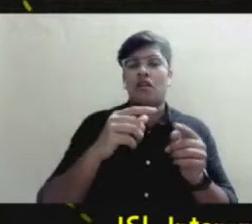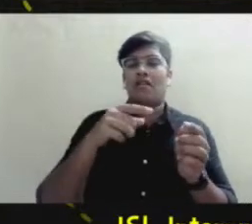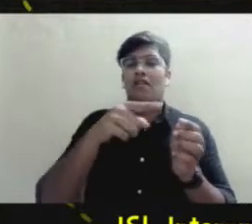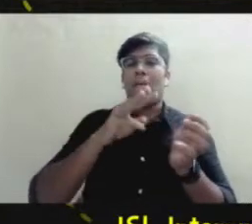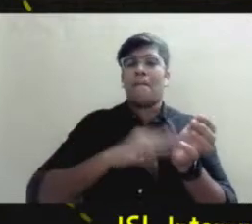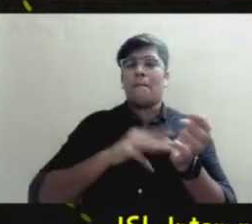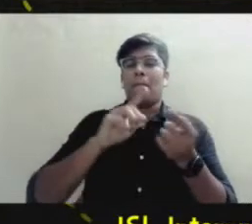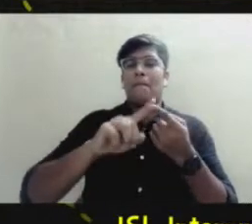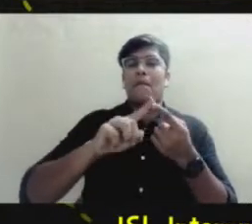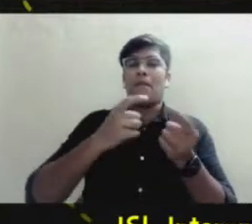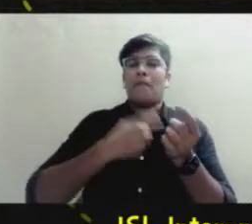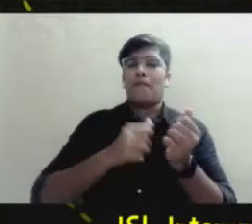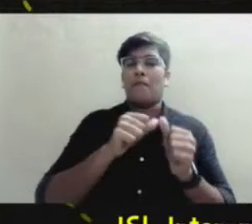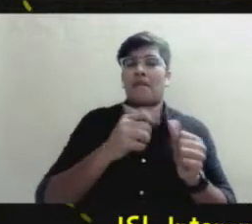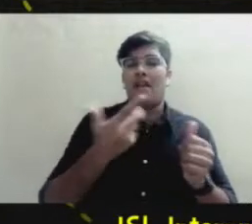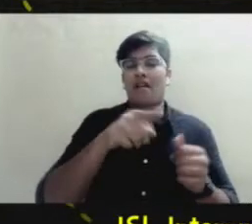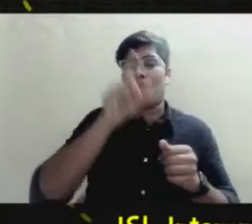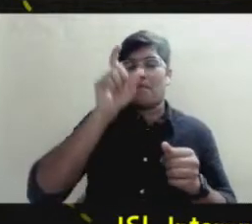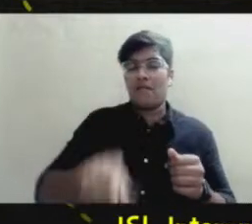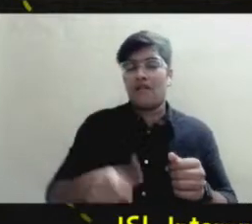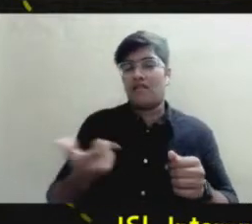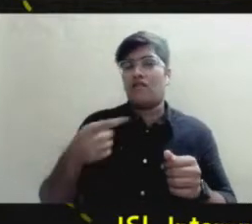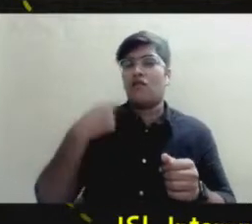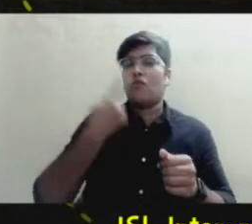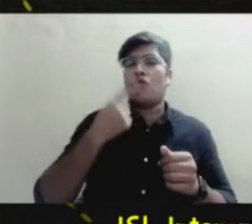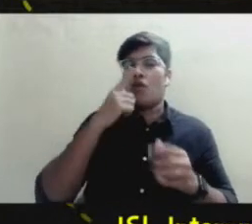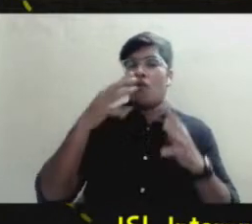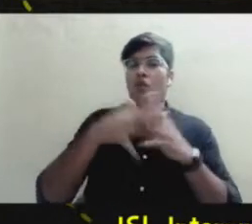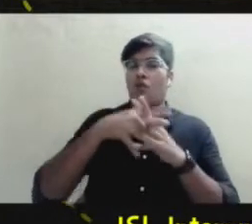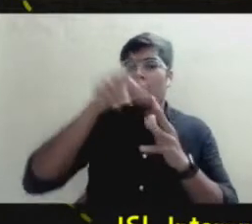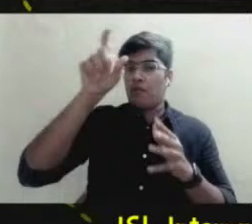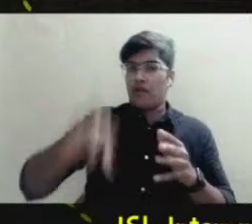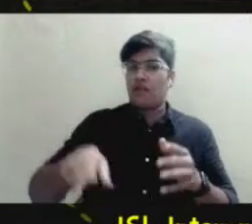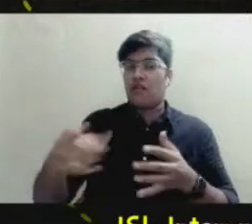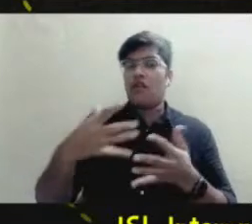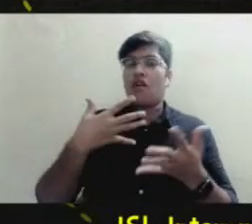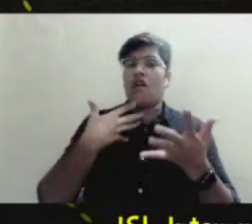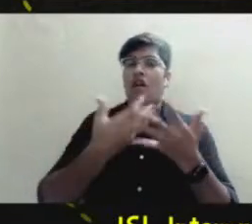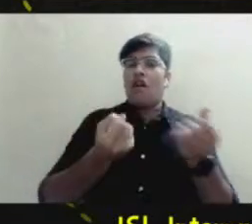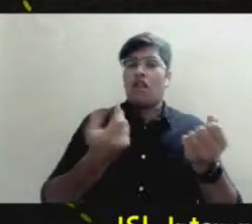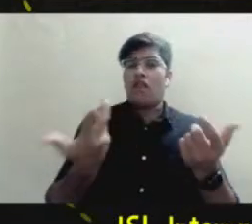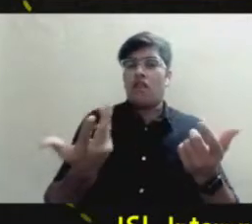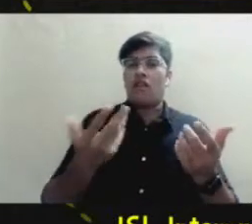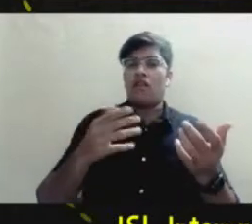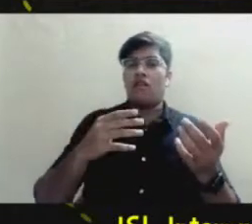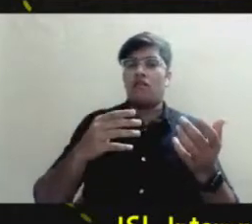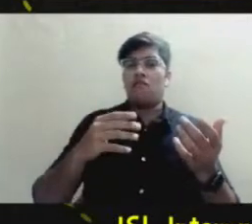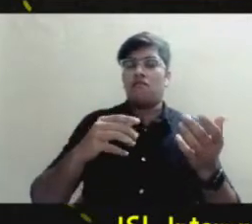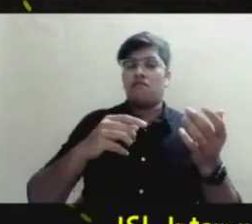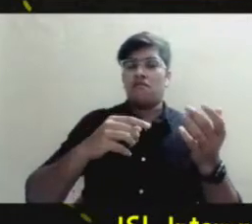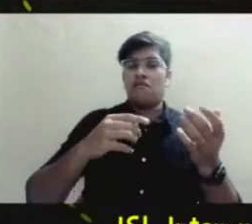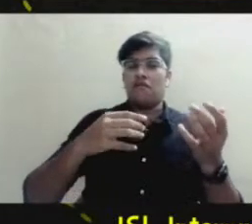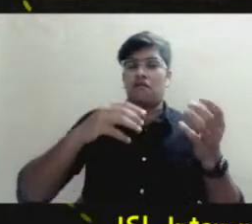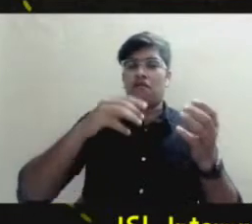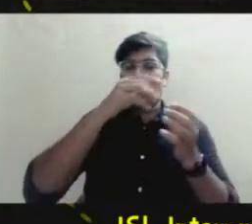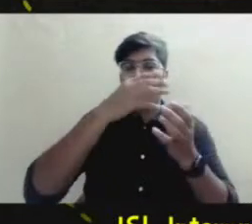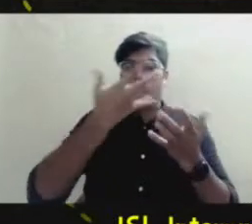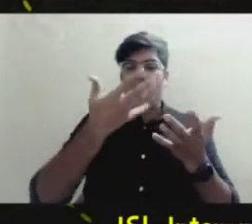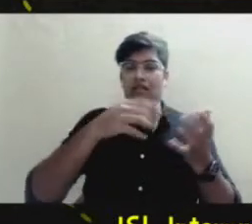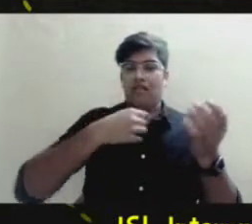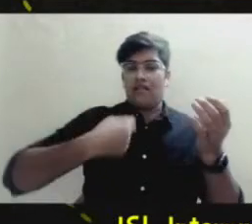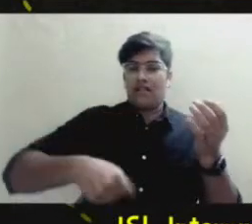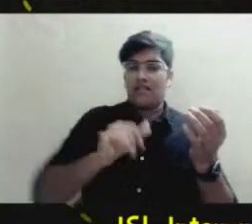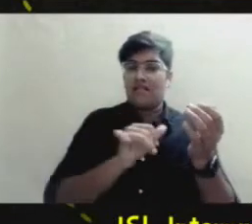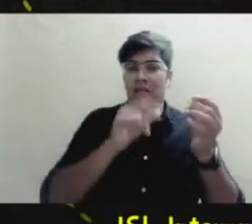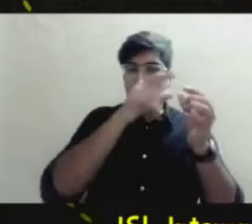very often of a woman, holding a stringed instrument, either a dotara, iktara, or maybe